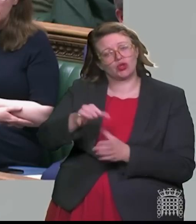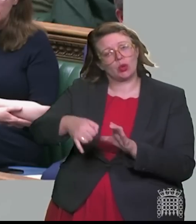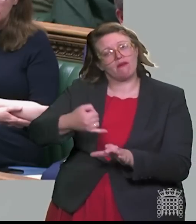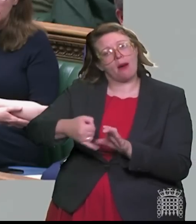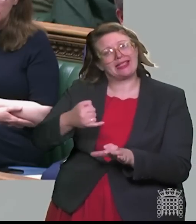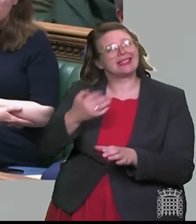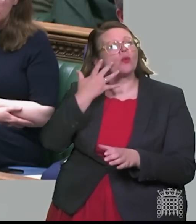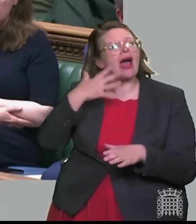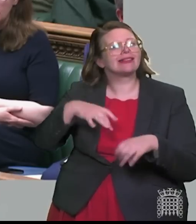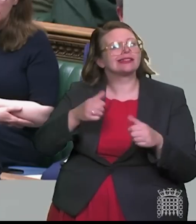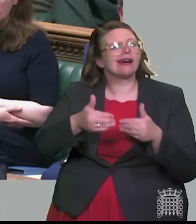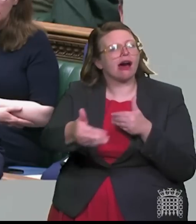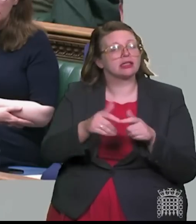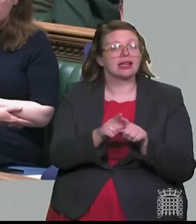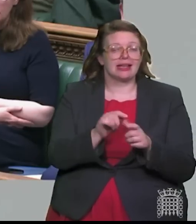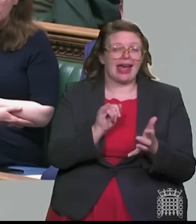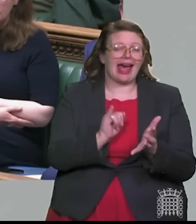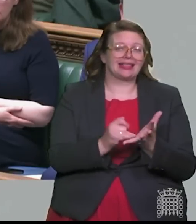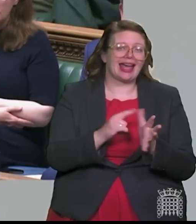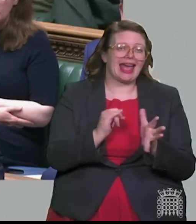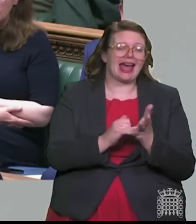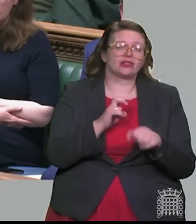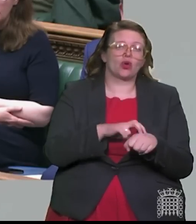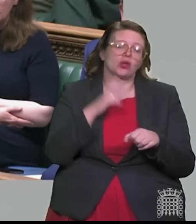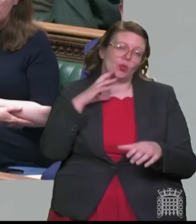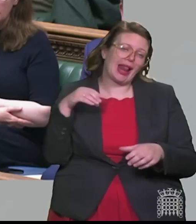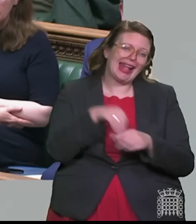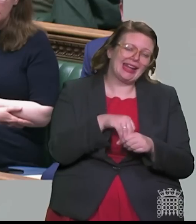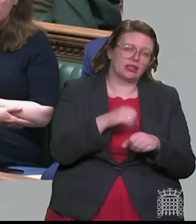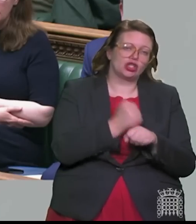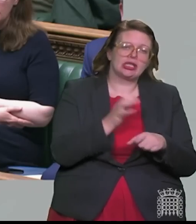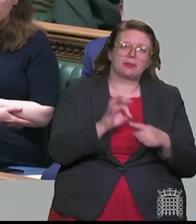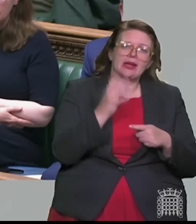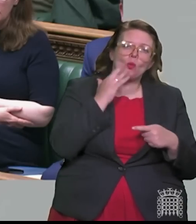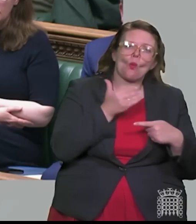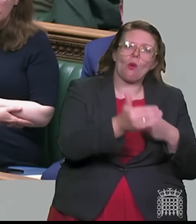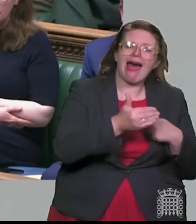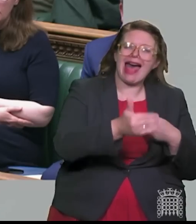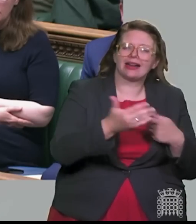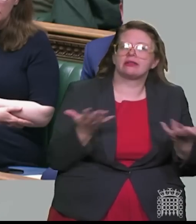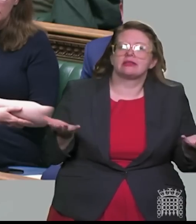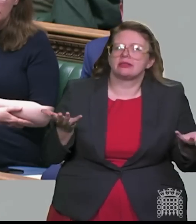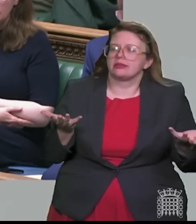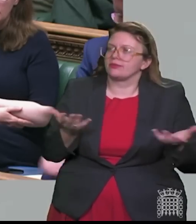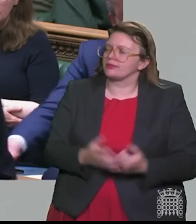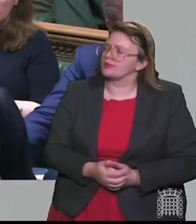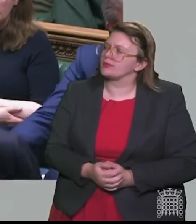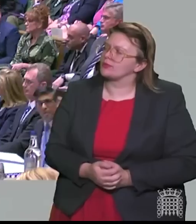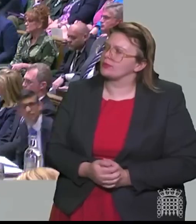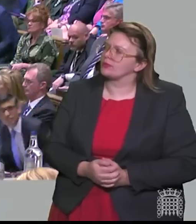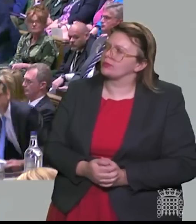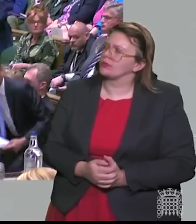quickly will the SAS doctors come to GP surgeries to make prompt access to primary care a reality for my